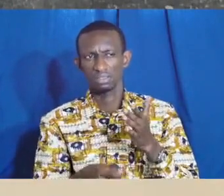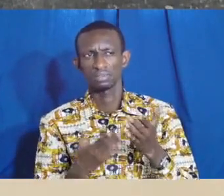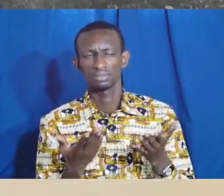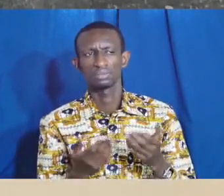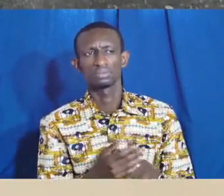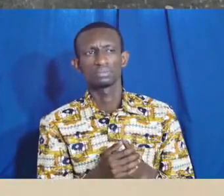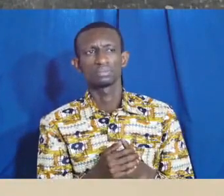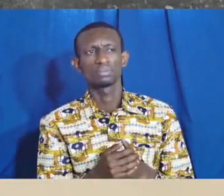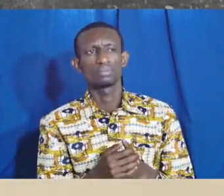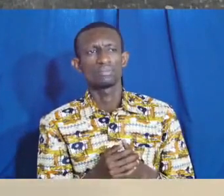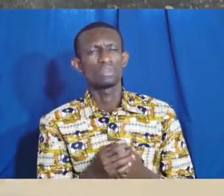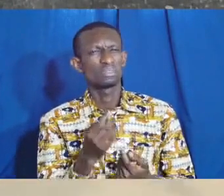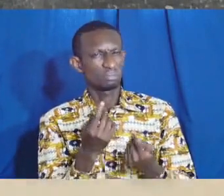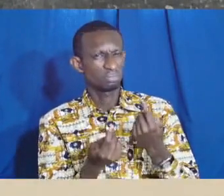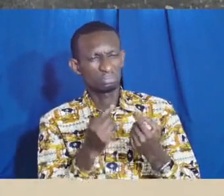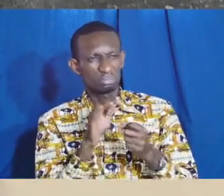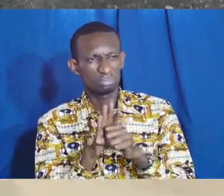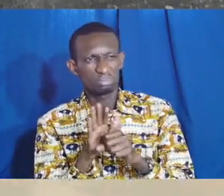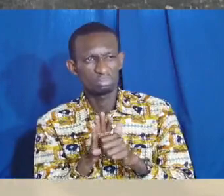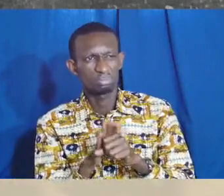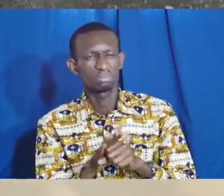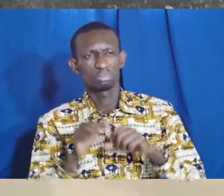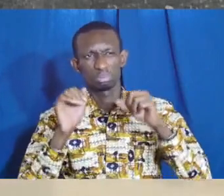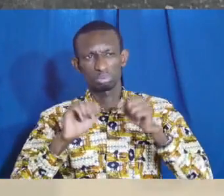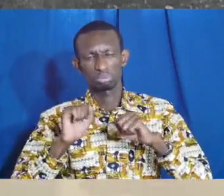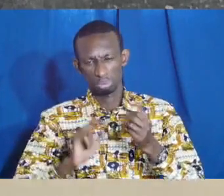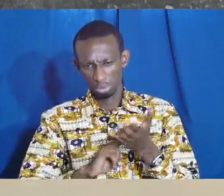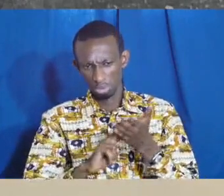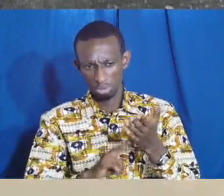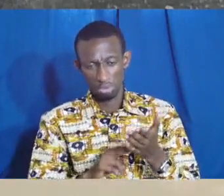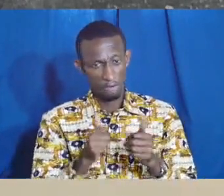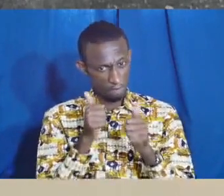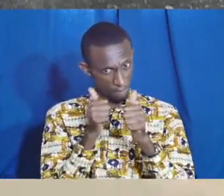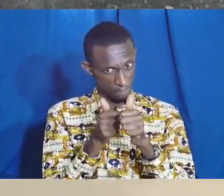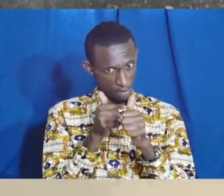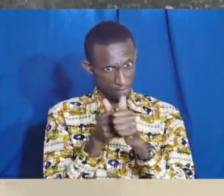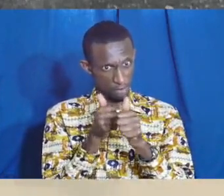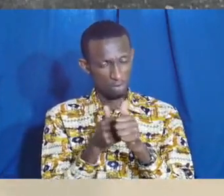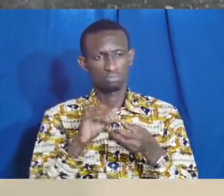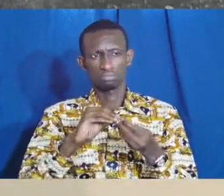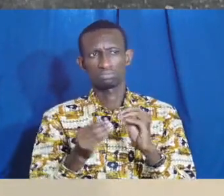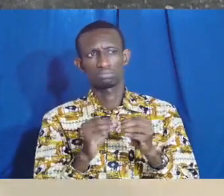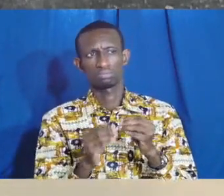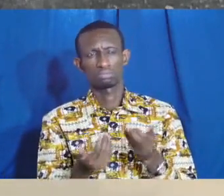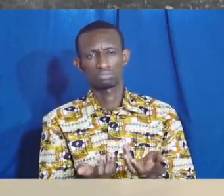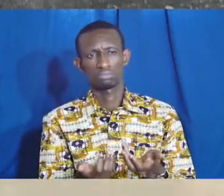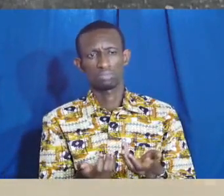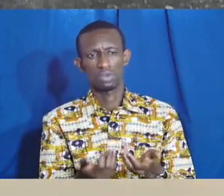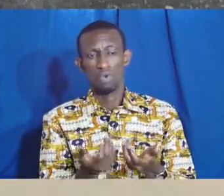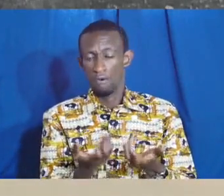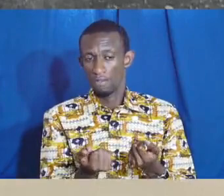most of the time enzyme must be used in a small amount. If I say in small amount, it means that it will get more substrate to combine